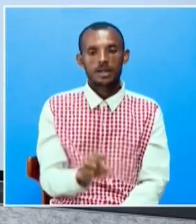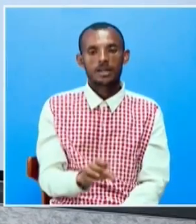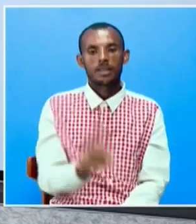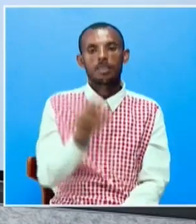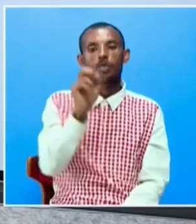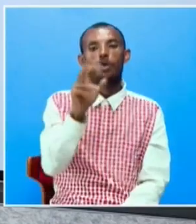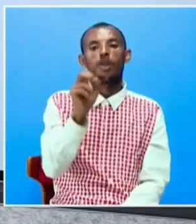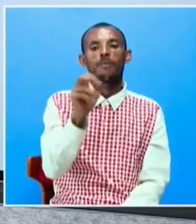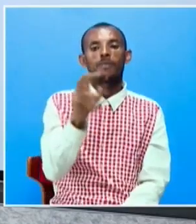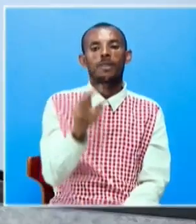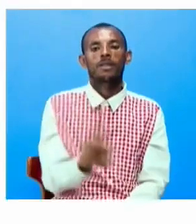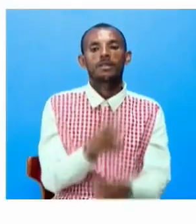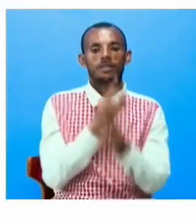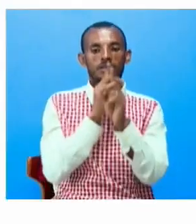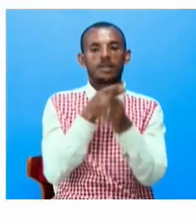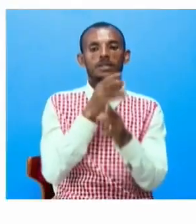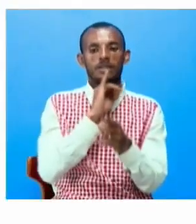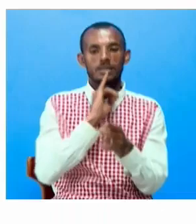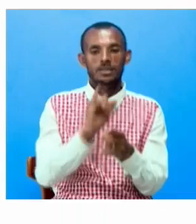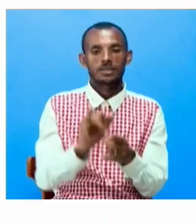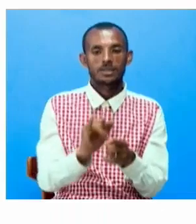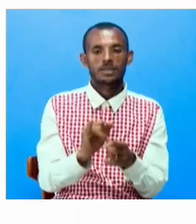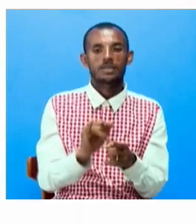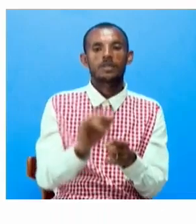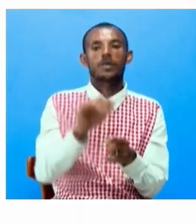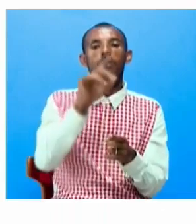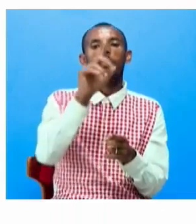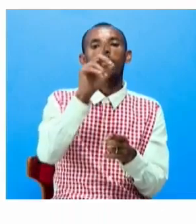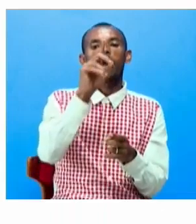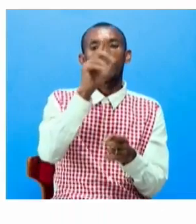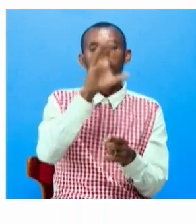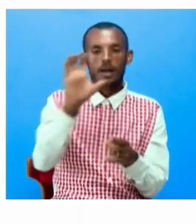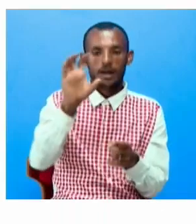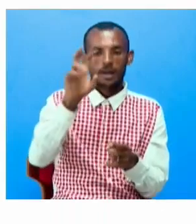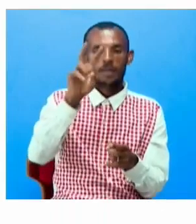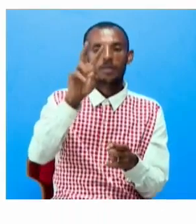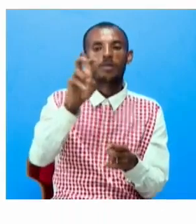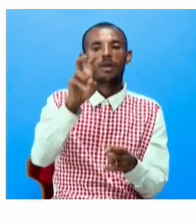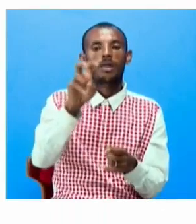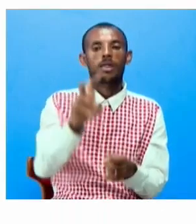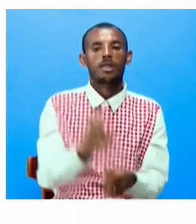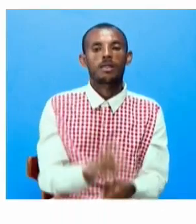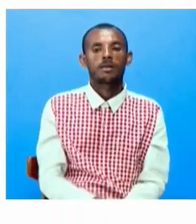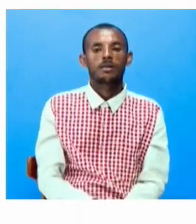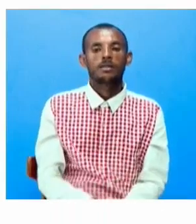12. Therefore, 120 will be x. So,